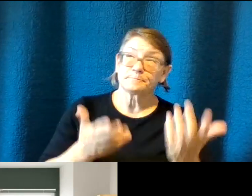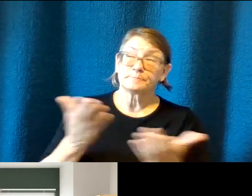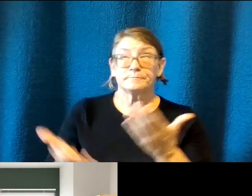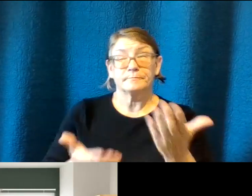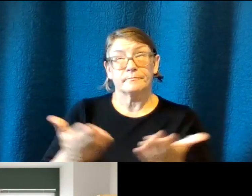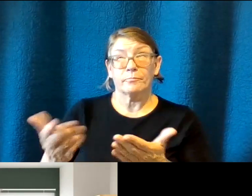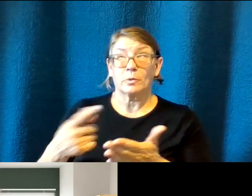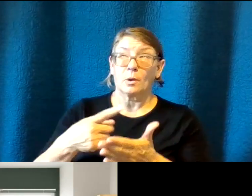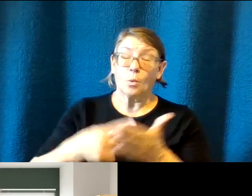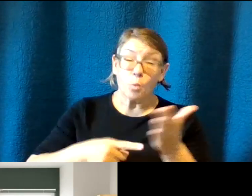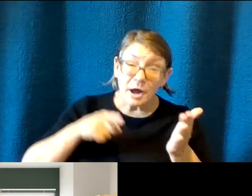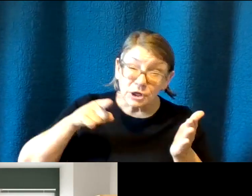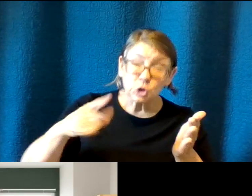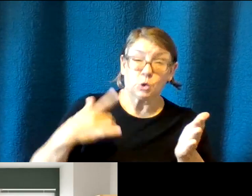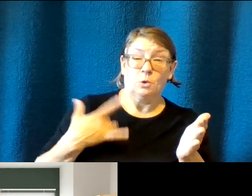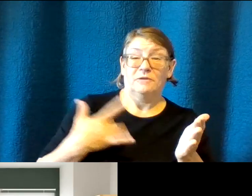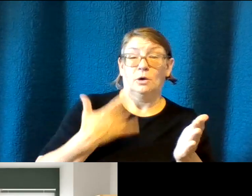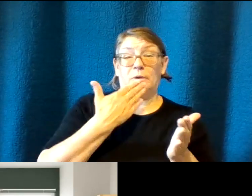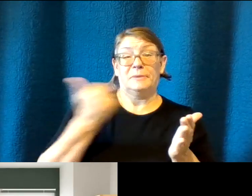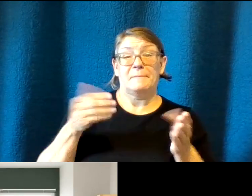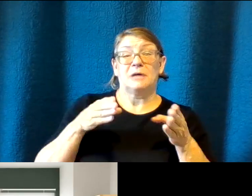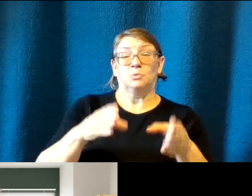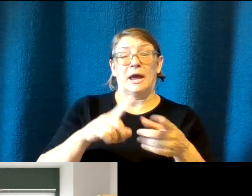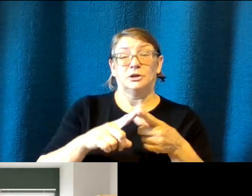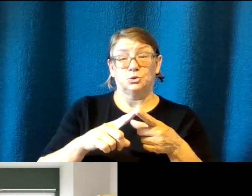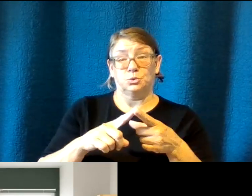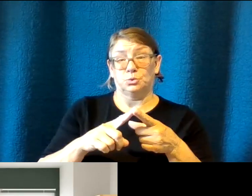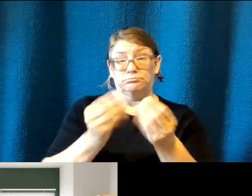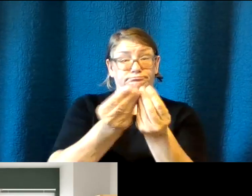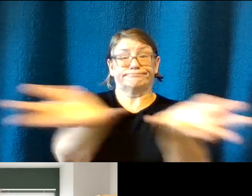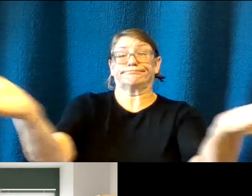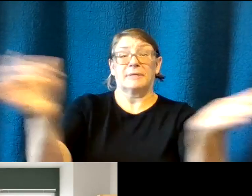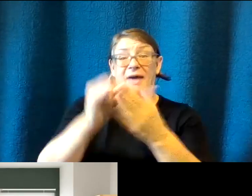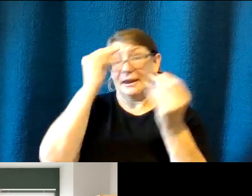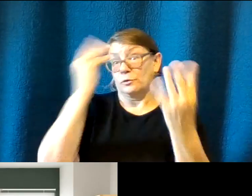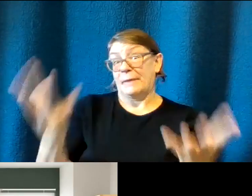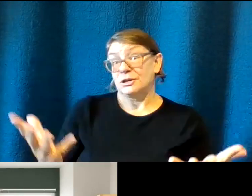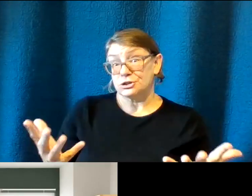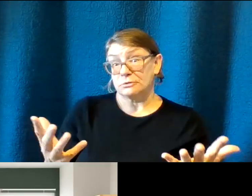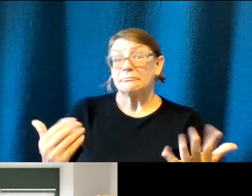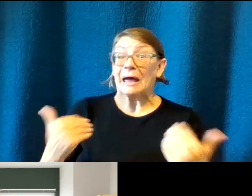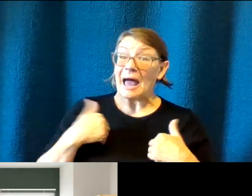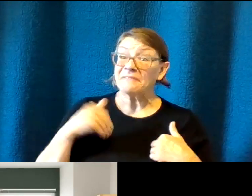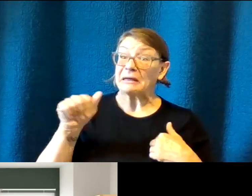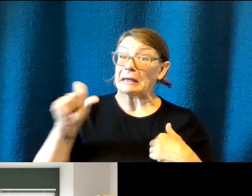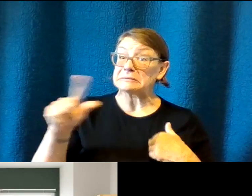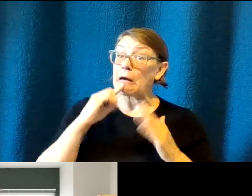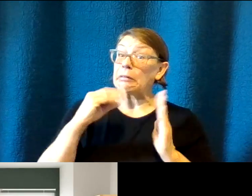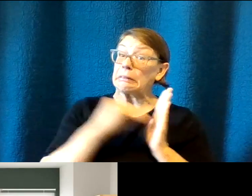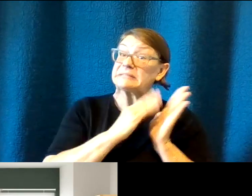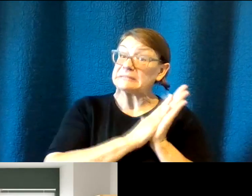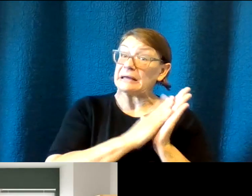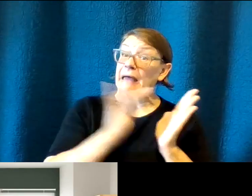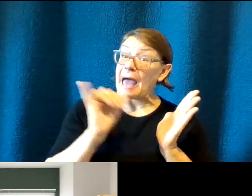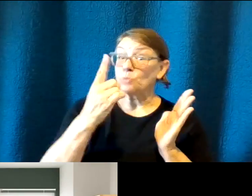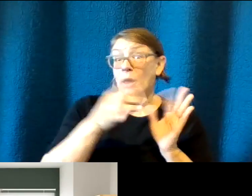you feel like would be the best way to gain that information. I think putting it, having ASL listed as one of the